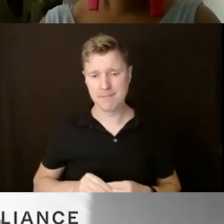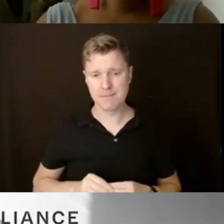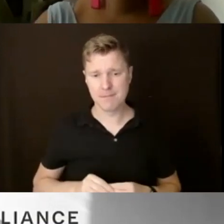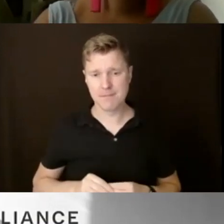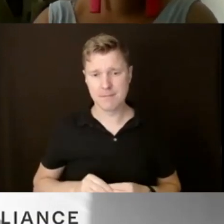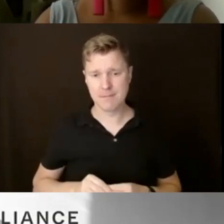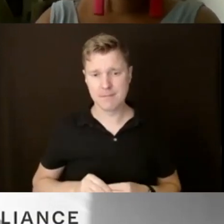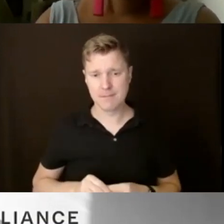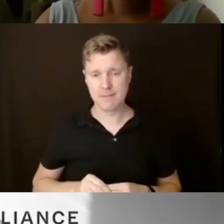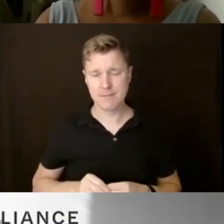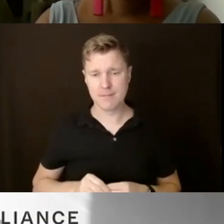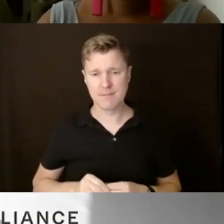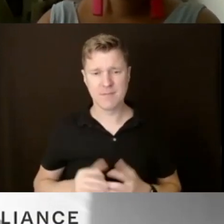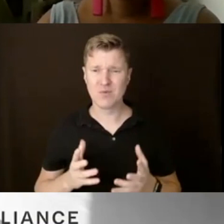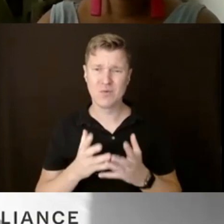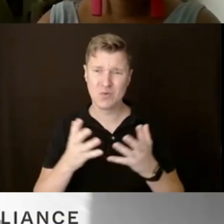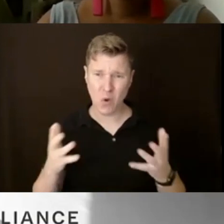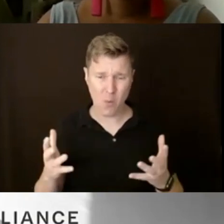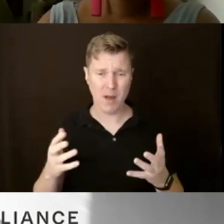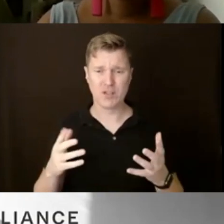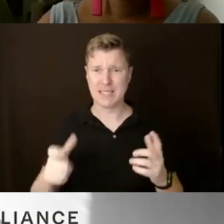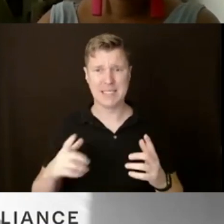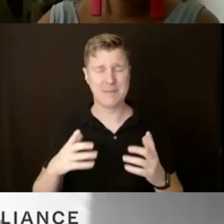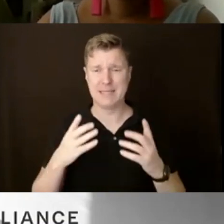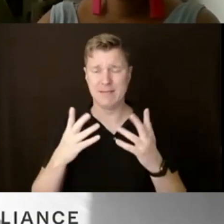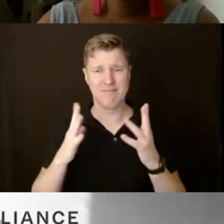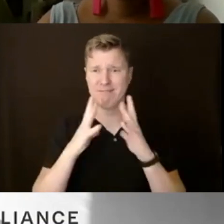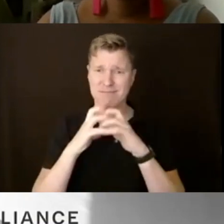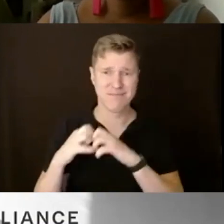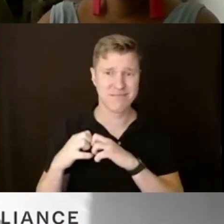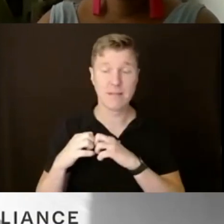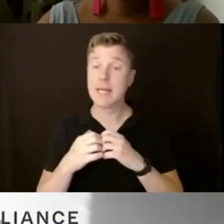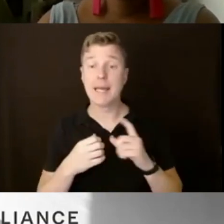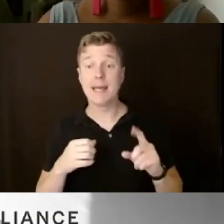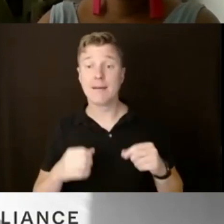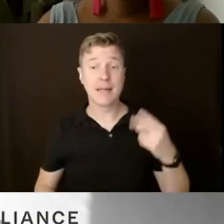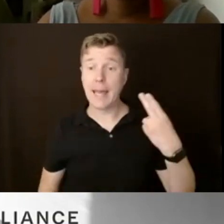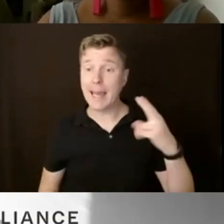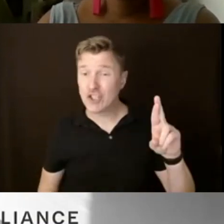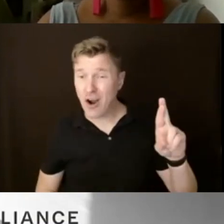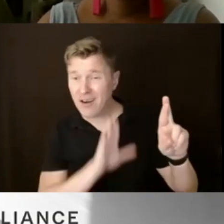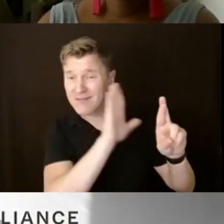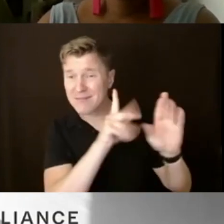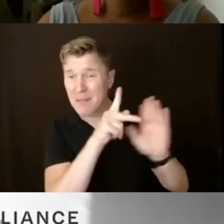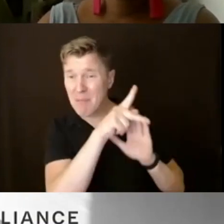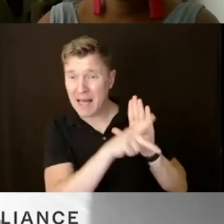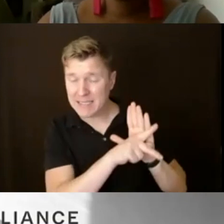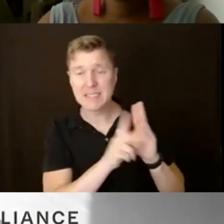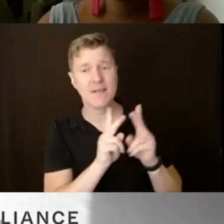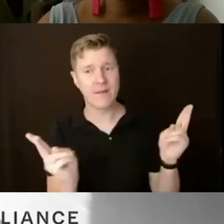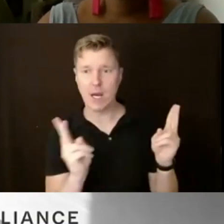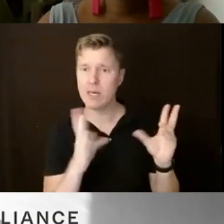there's so much that needs to be broken down, you know. So a lot of HR's policies are very white centered, are